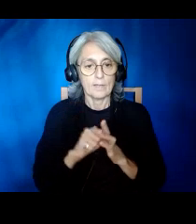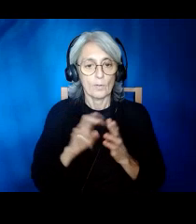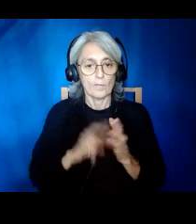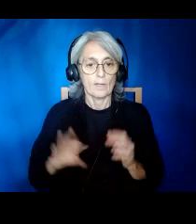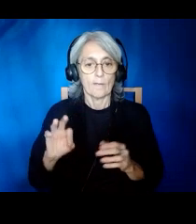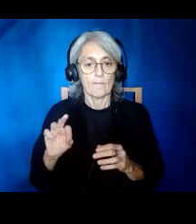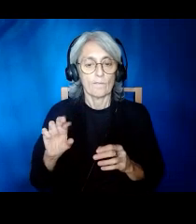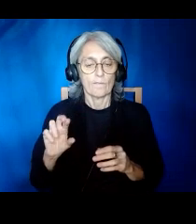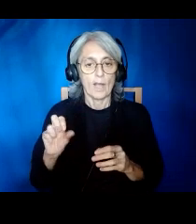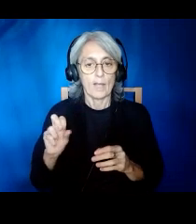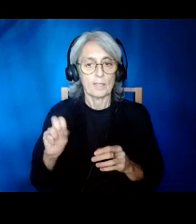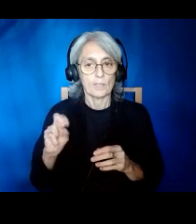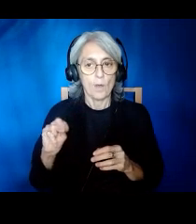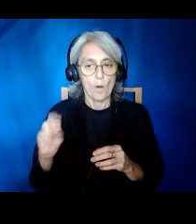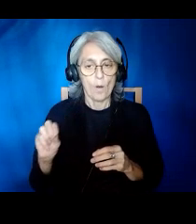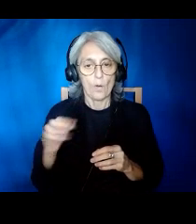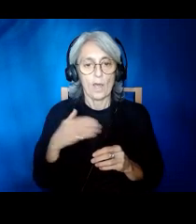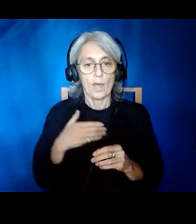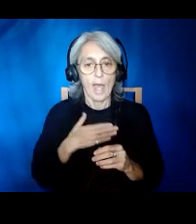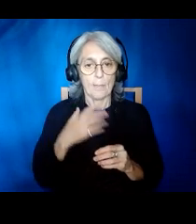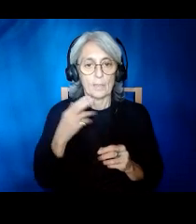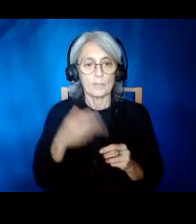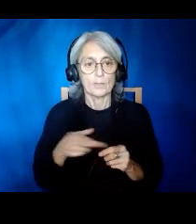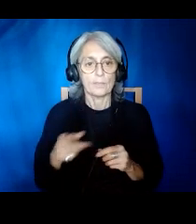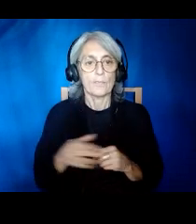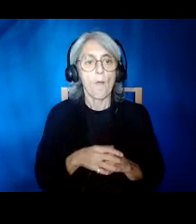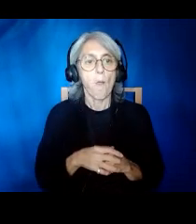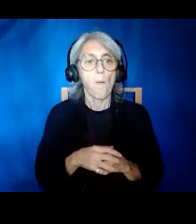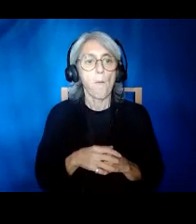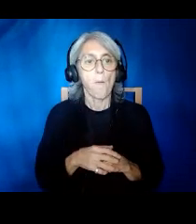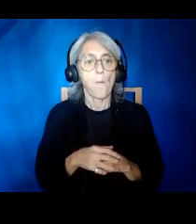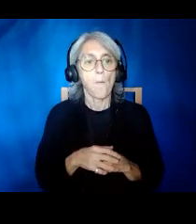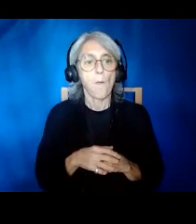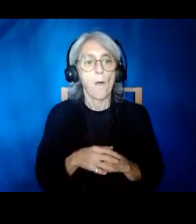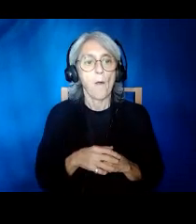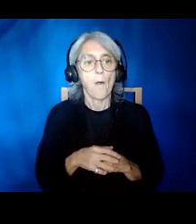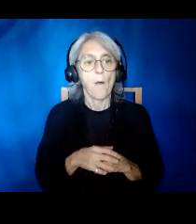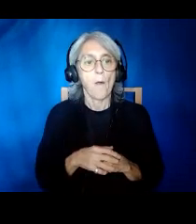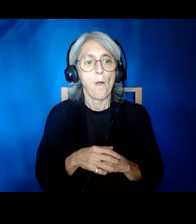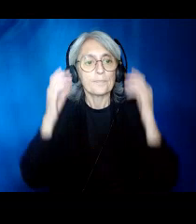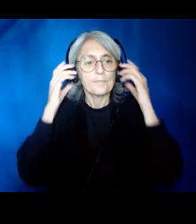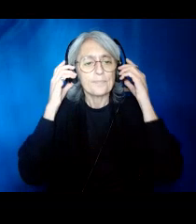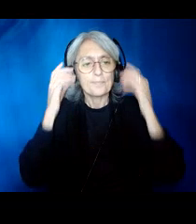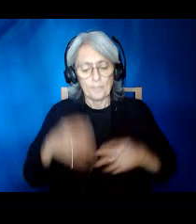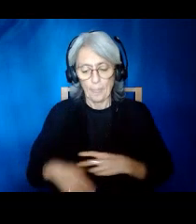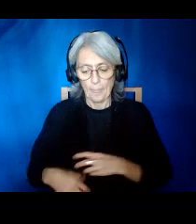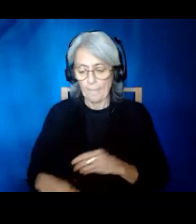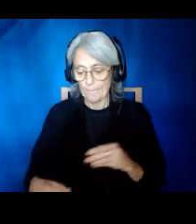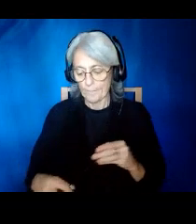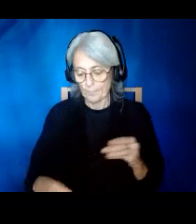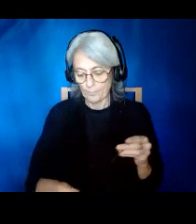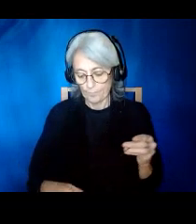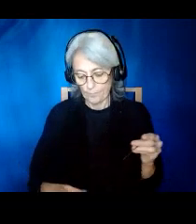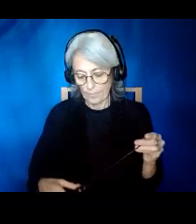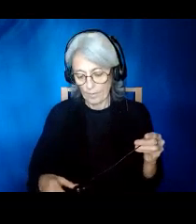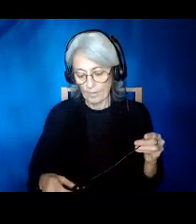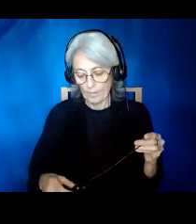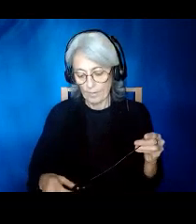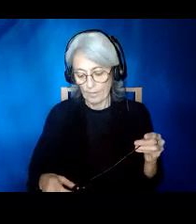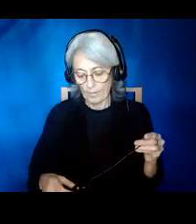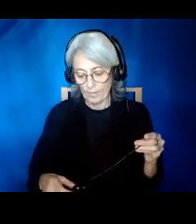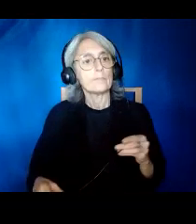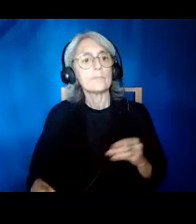board. Next slide, please. This is a photo from Climate Action New York Climate Week